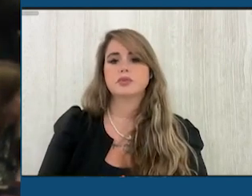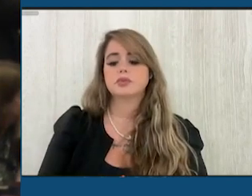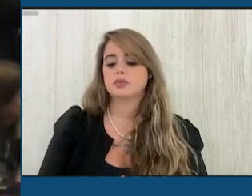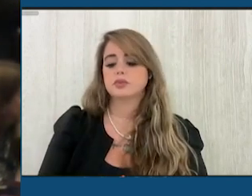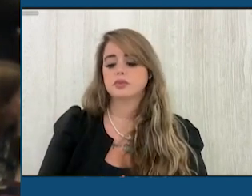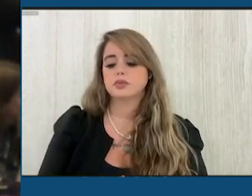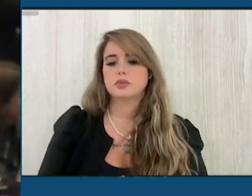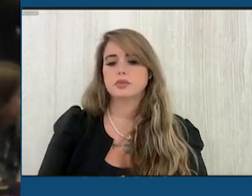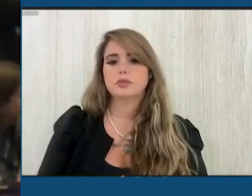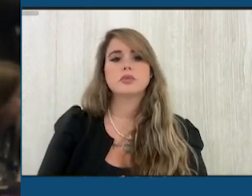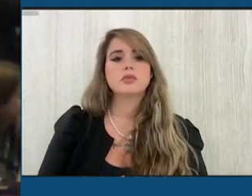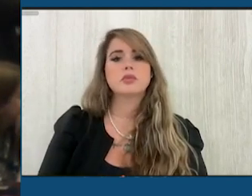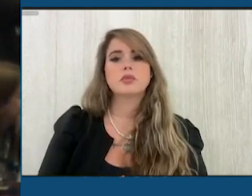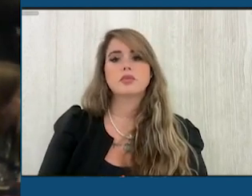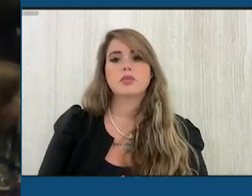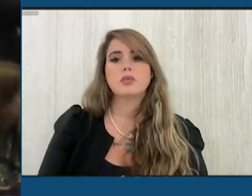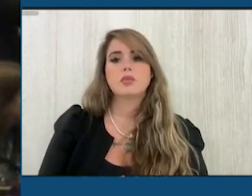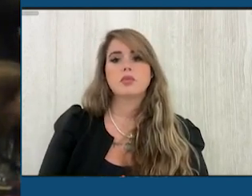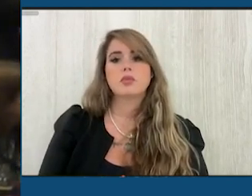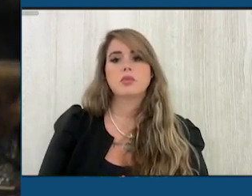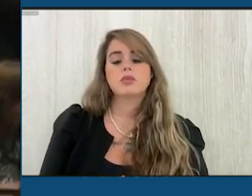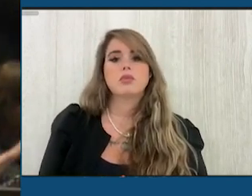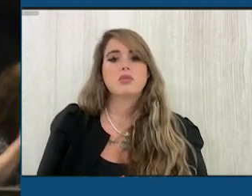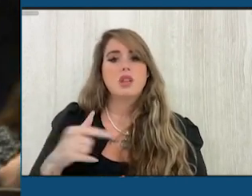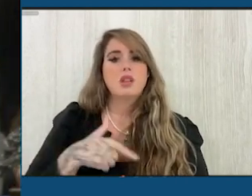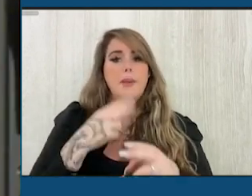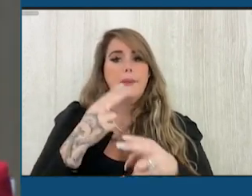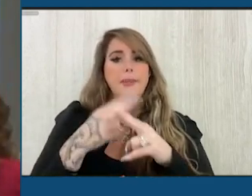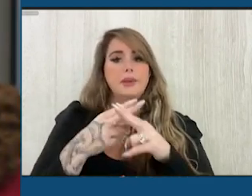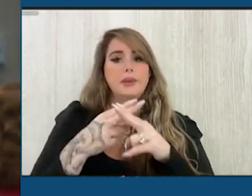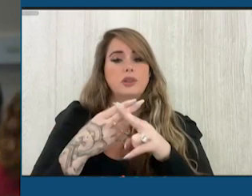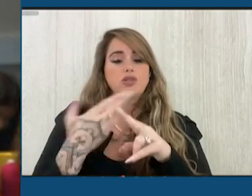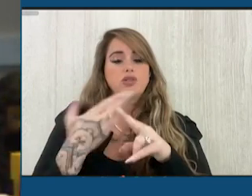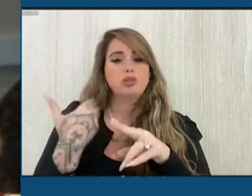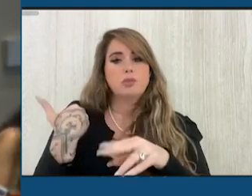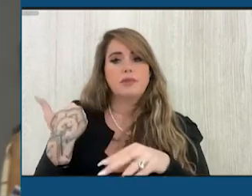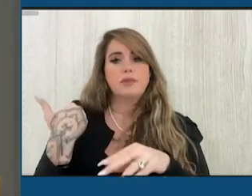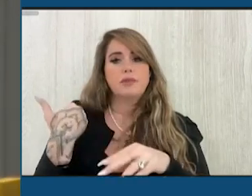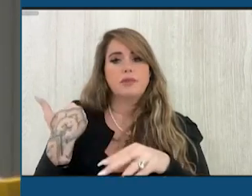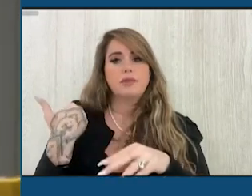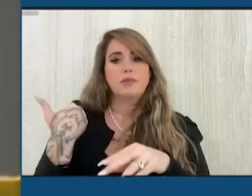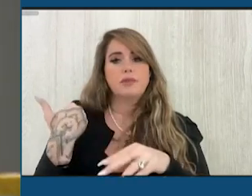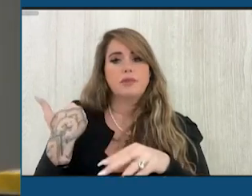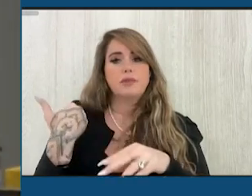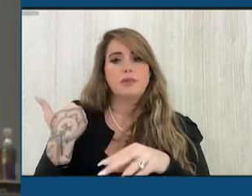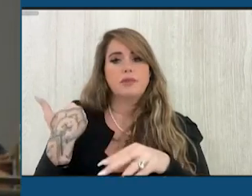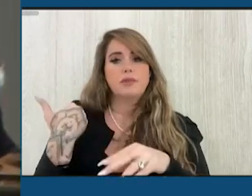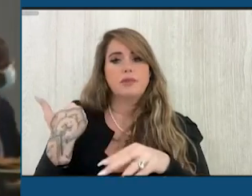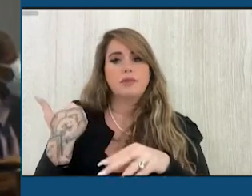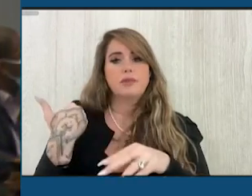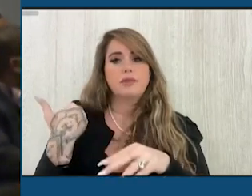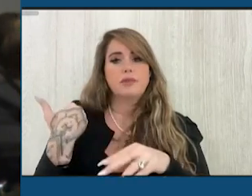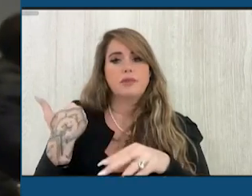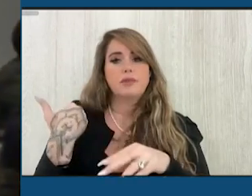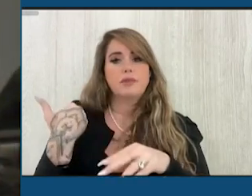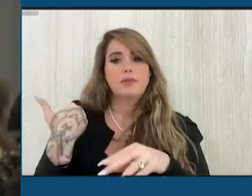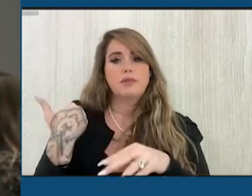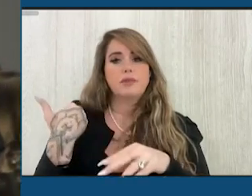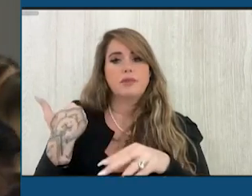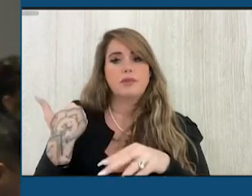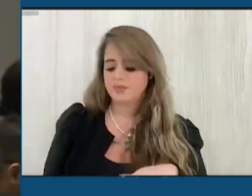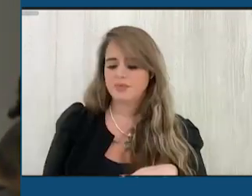As I said in an earlier presentation, we're not doing so well. Now, it's kind of interesting because the educators in our study, by the way, we've